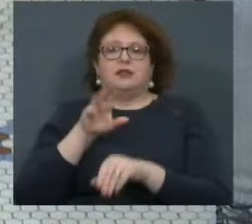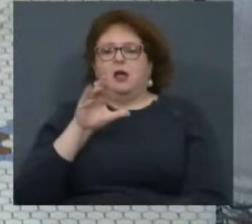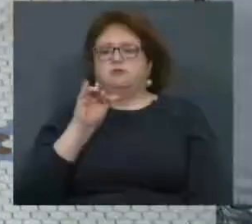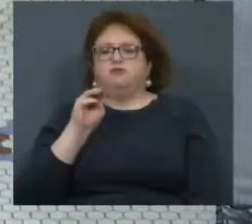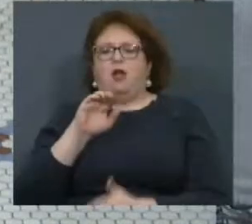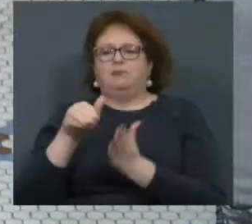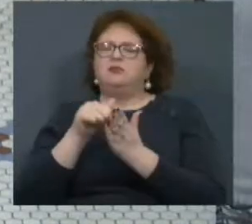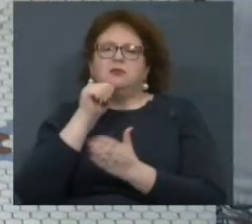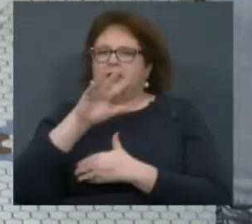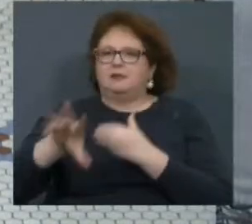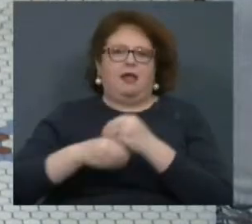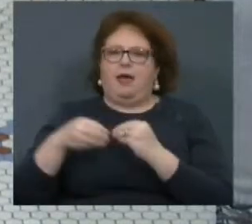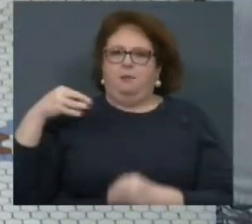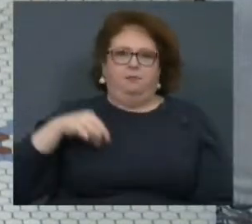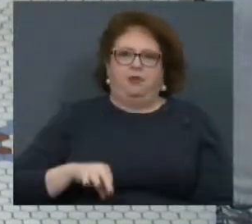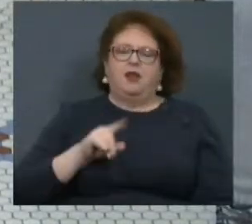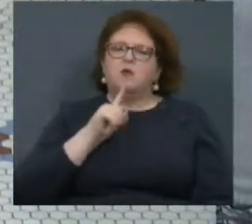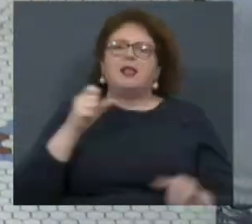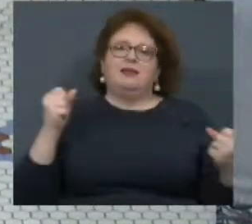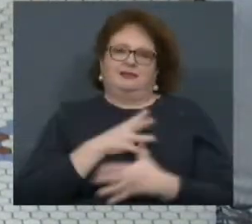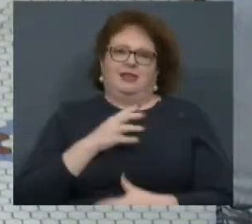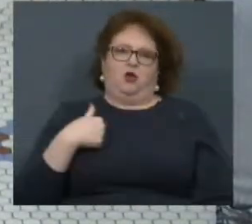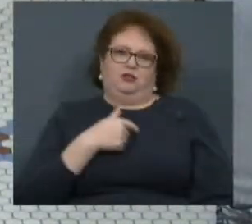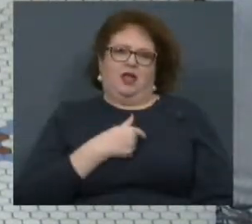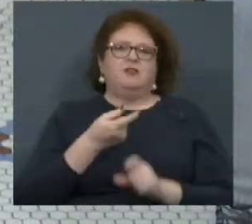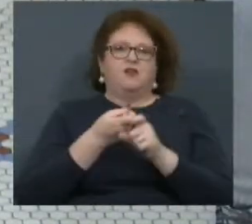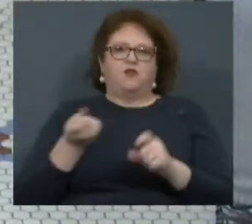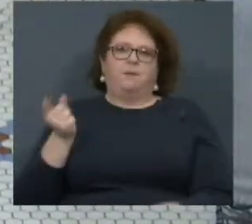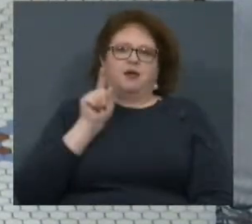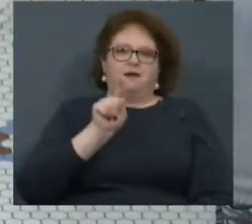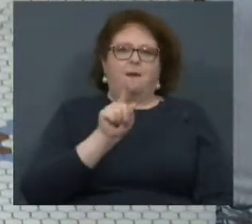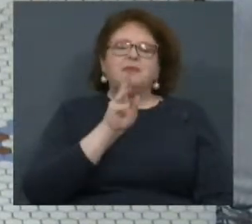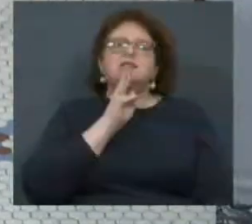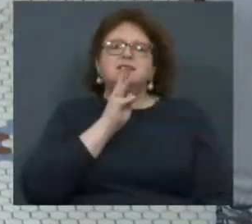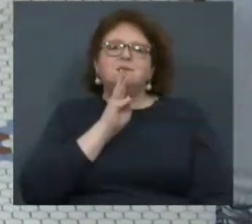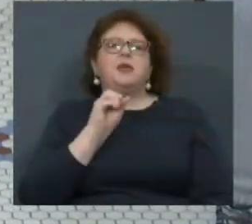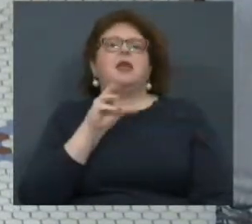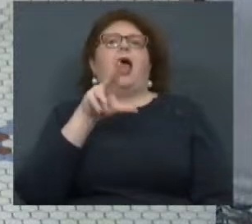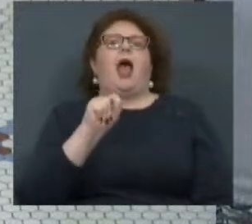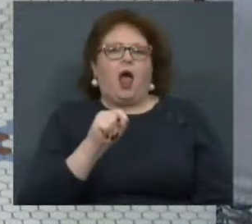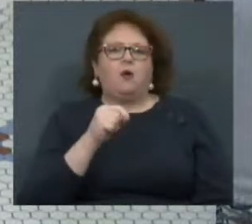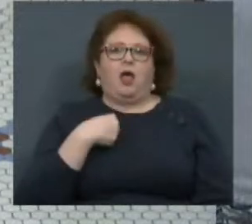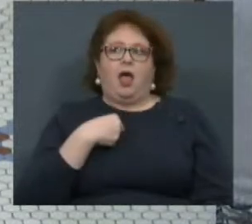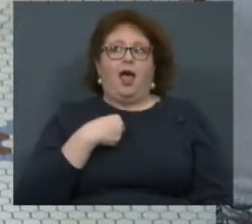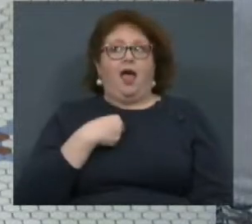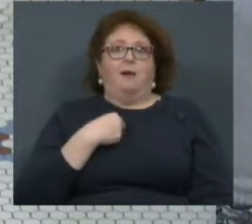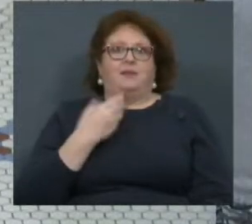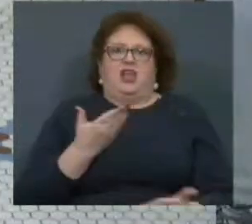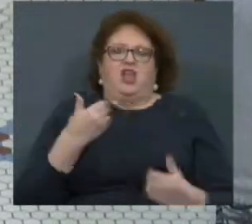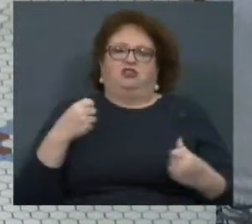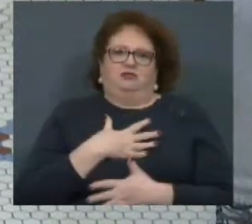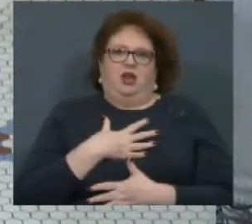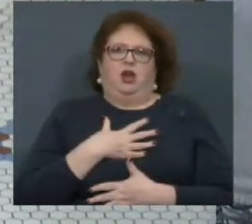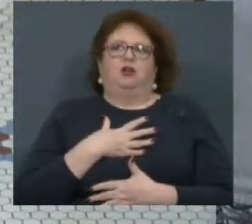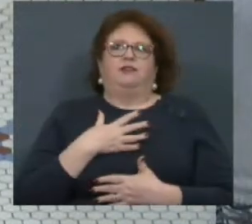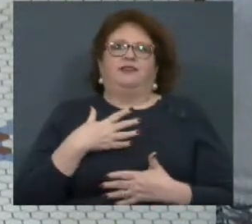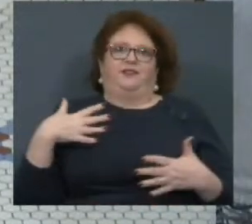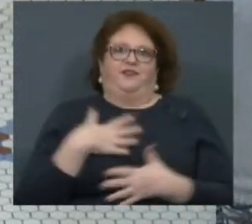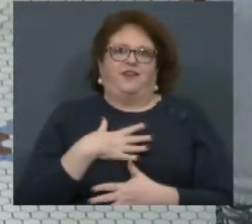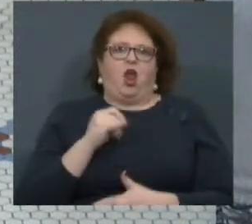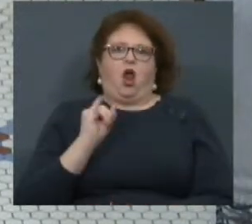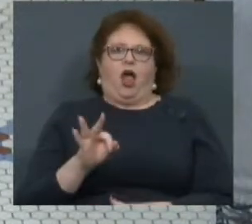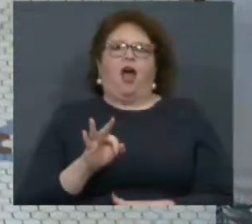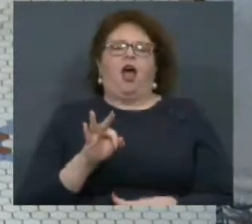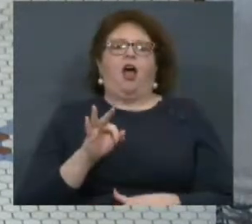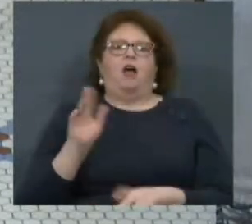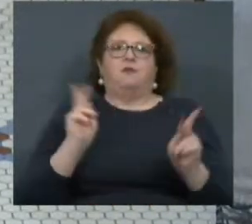us from speaking out like I am right now. I'm speaking on behalf of a lot of people that fear that they will be deported or